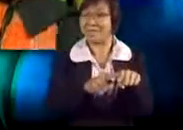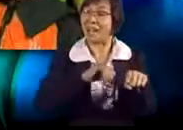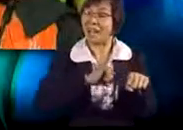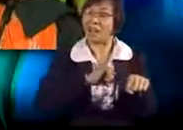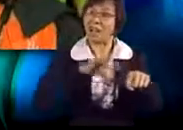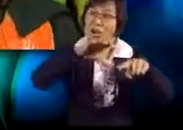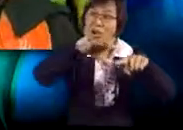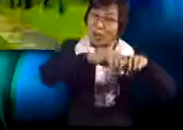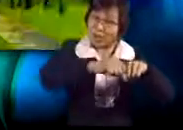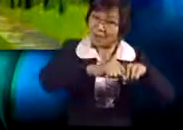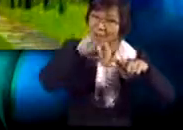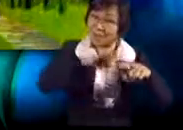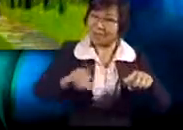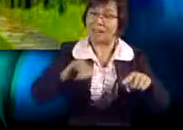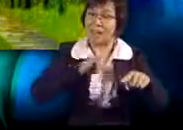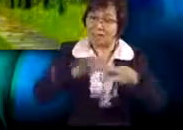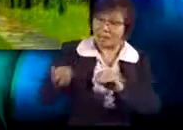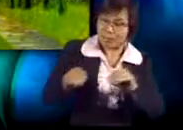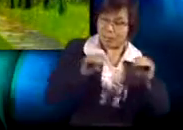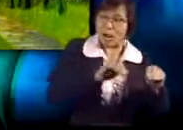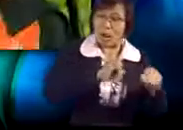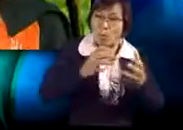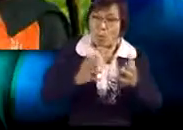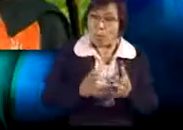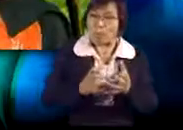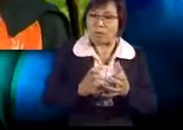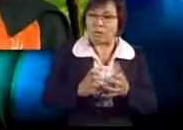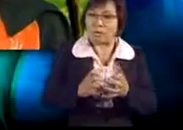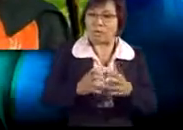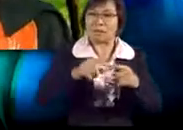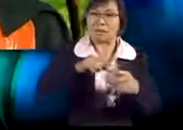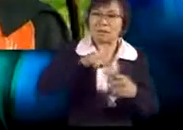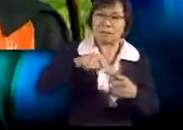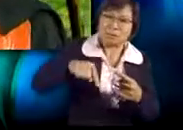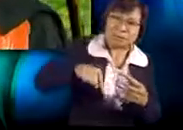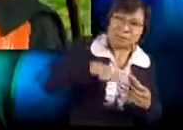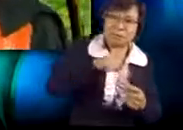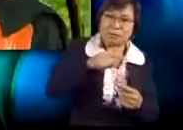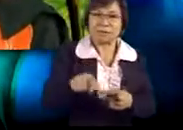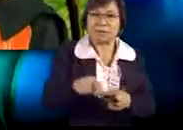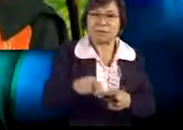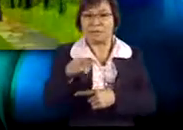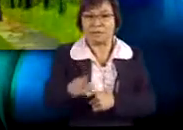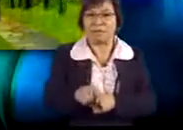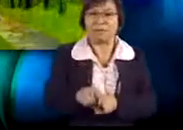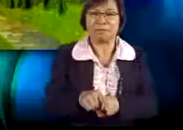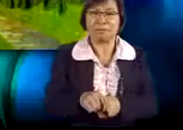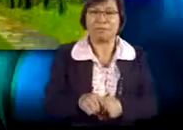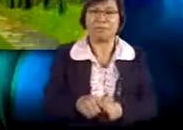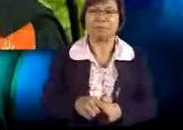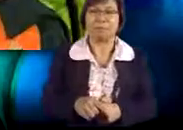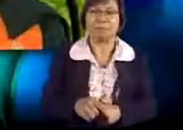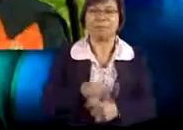I'm going to hold your hand, and as I move it, I want you to just spin your finger. Okay. Here goes.